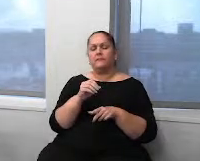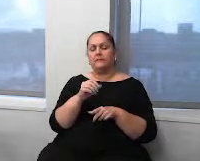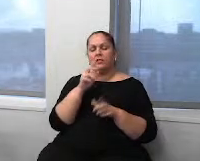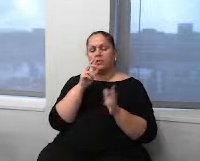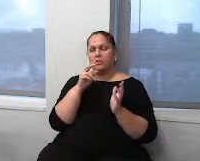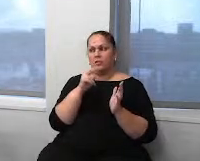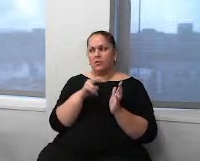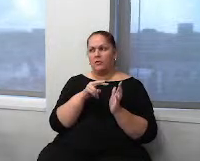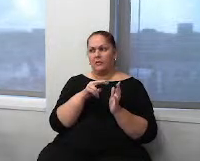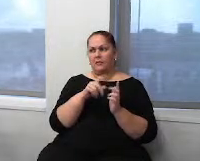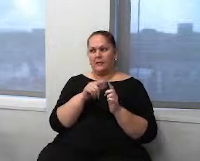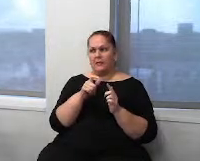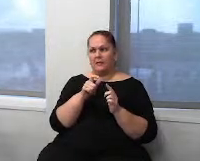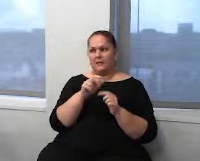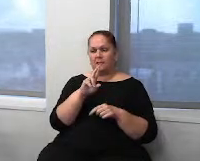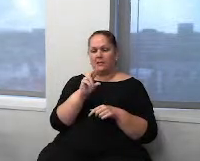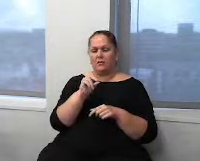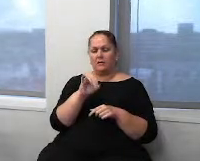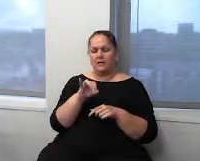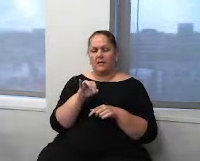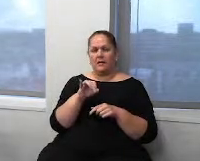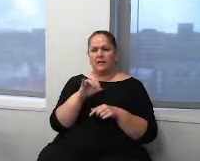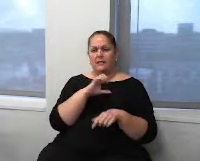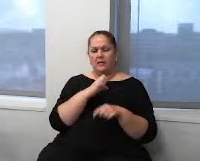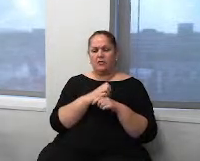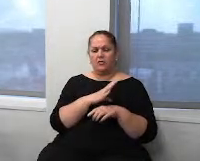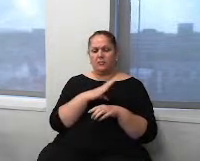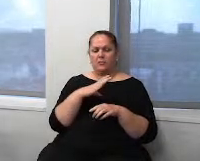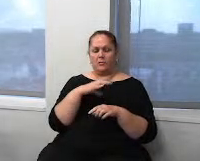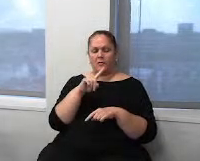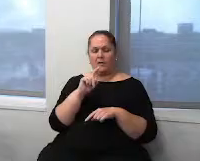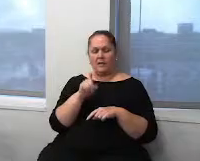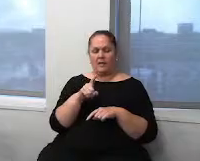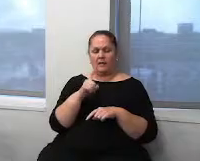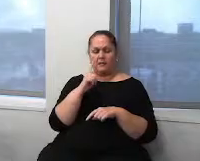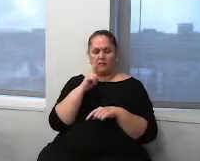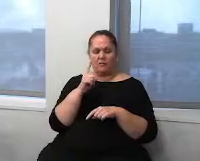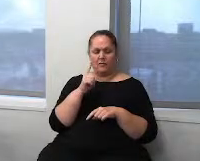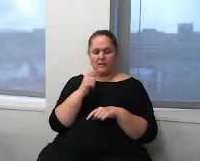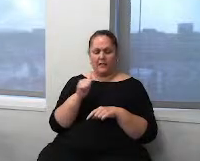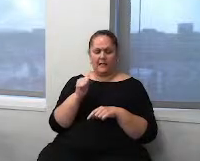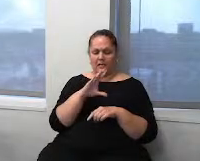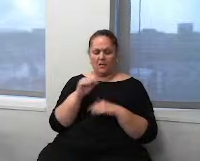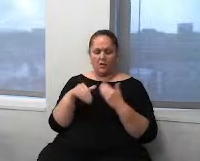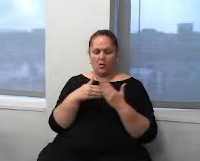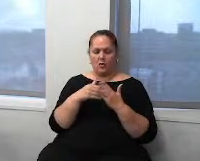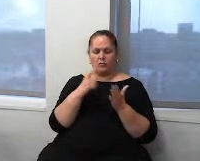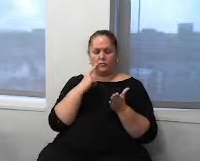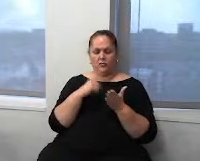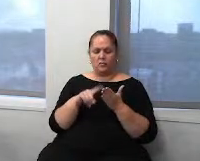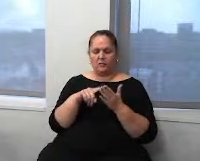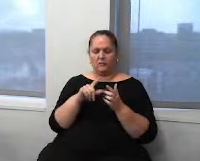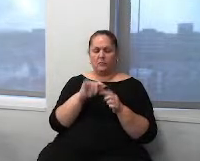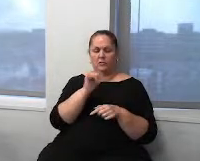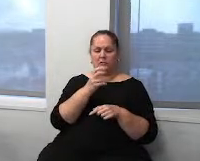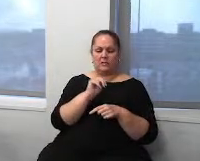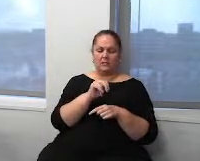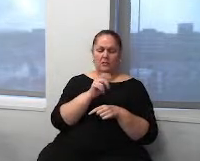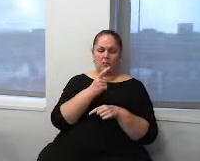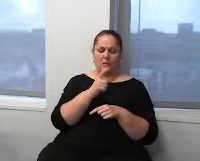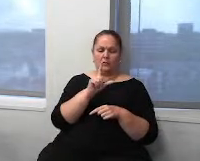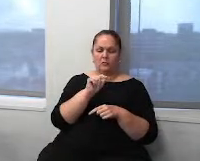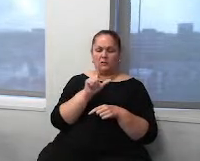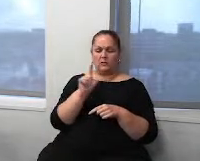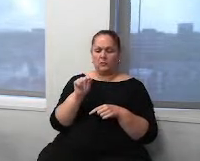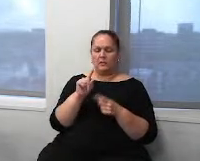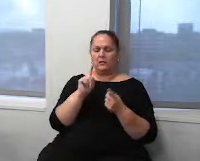Okay, so looking at this ROI, the Energy Bureau asked for, quote, any and all studies from January